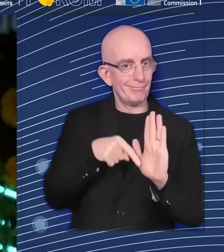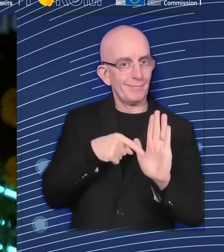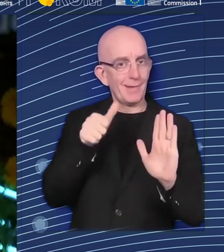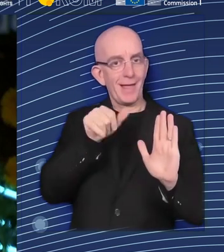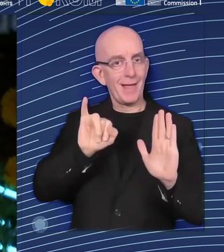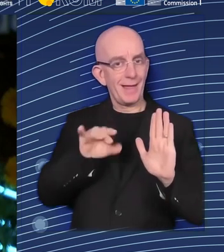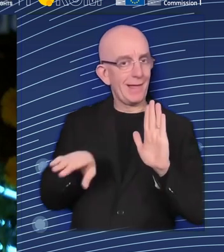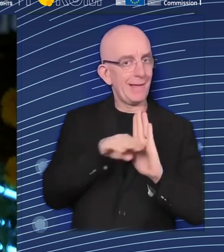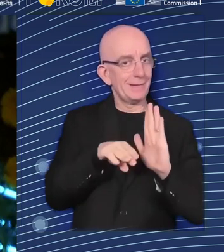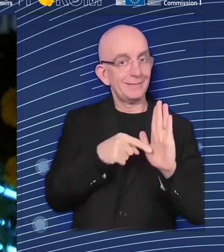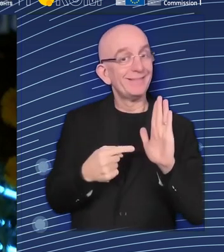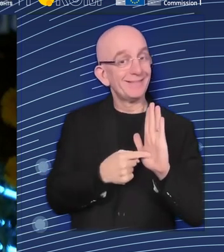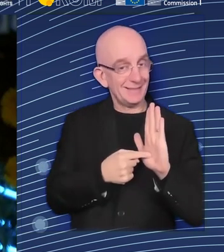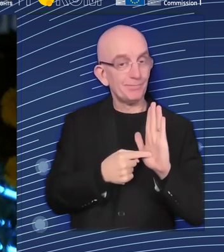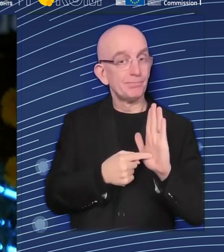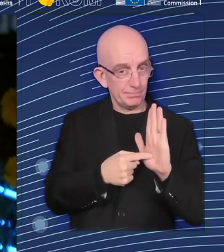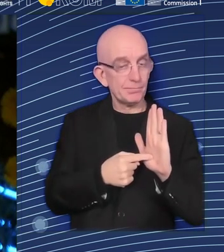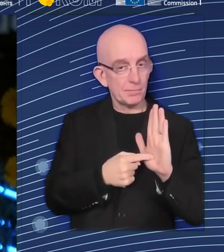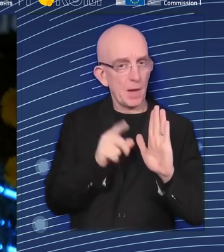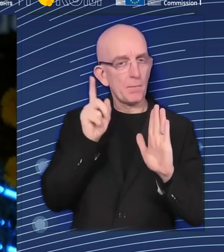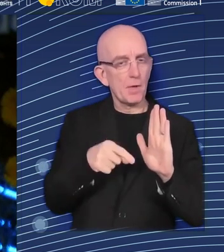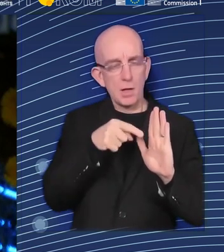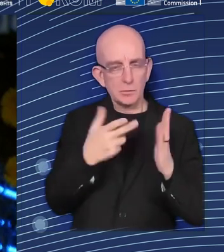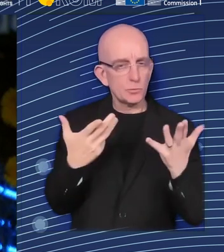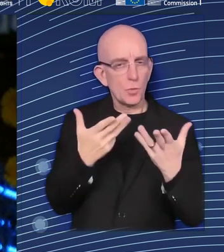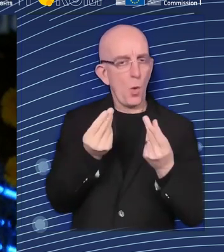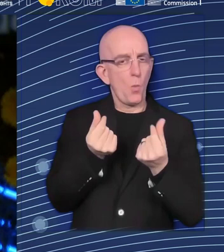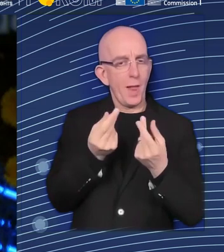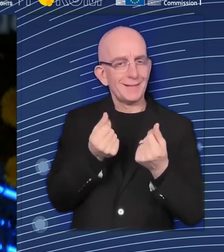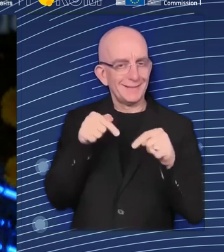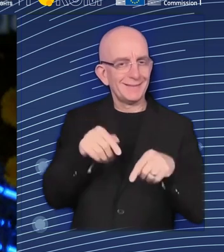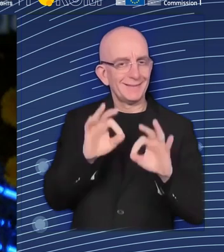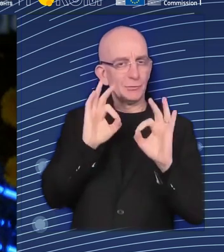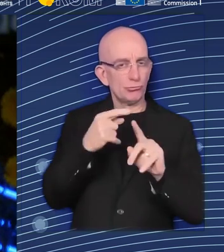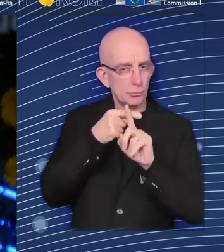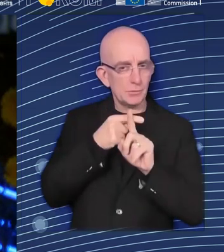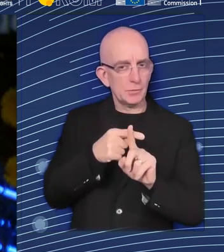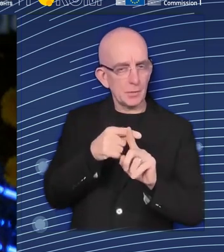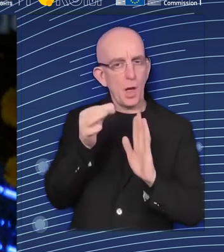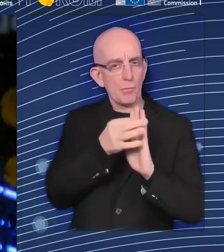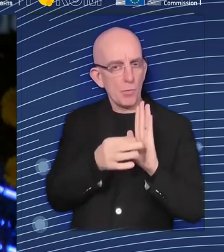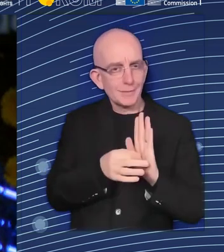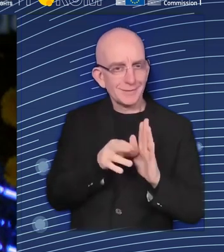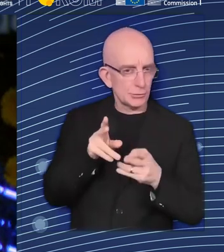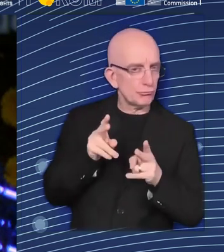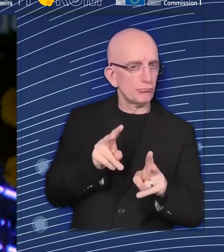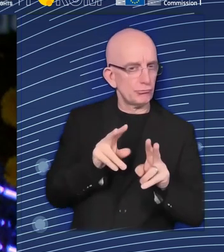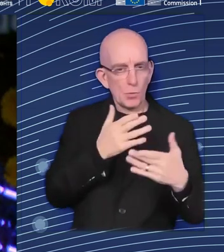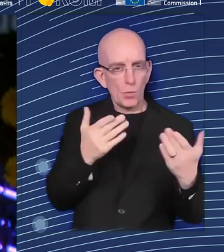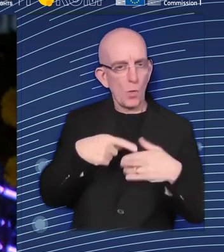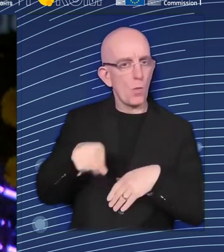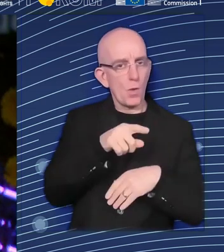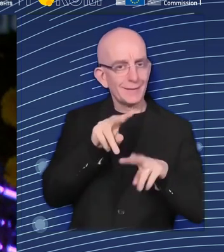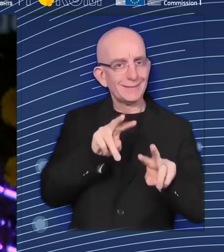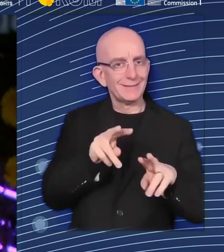called for social cohesion and also confirmed that cohesion is an objective for all policies,